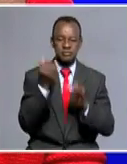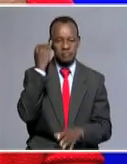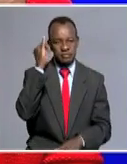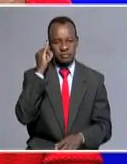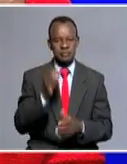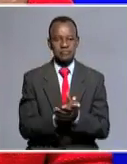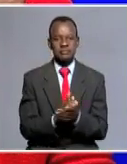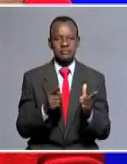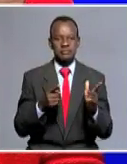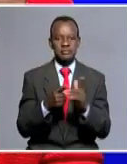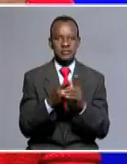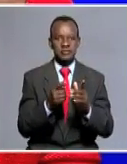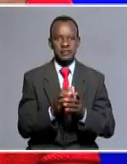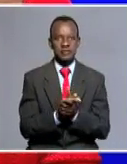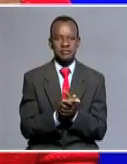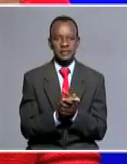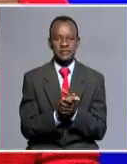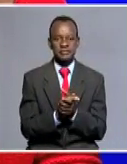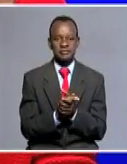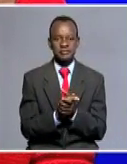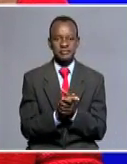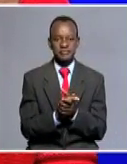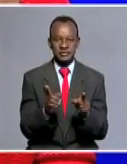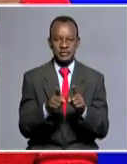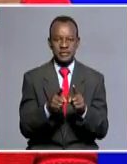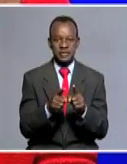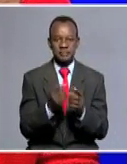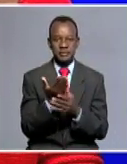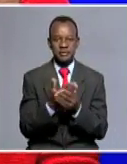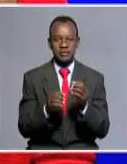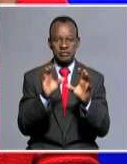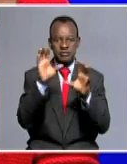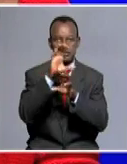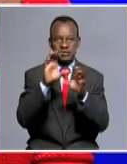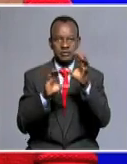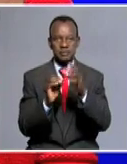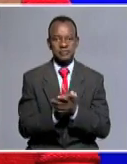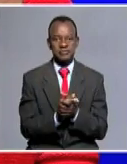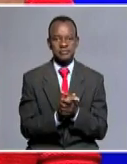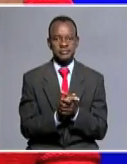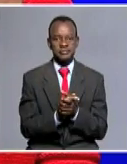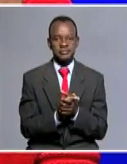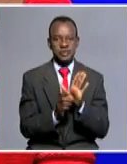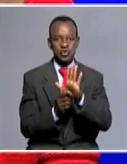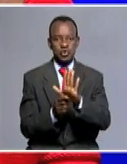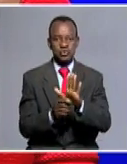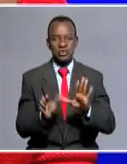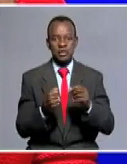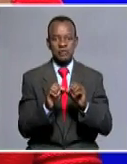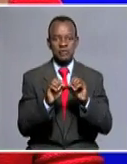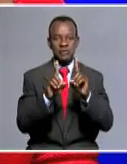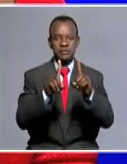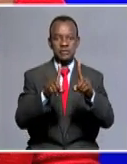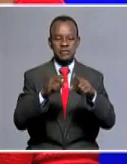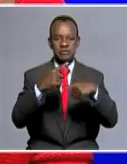as a disruptor to what already was established, or how society has been functioning, how the education systems have been functioning,